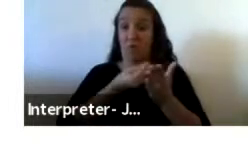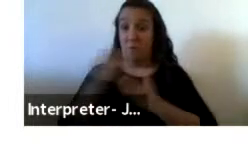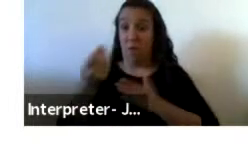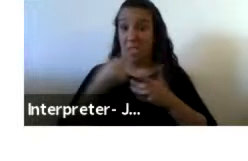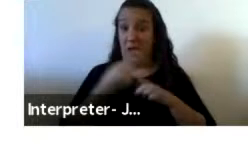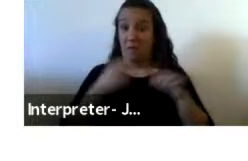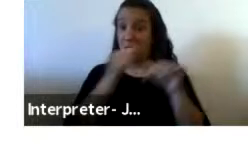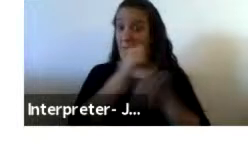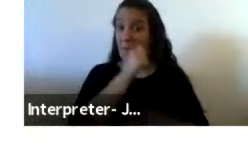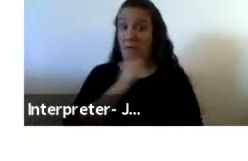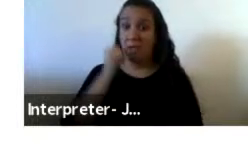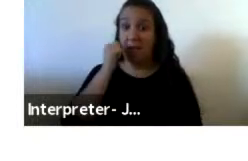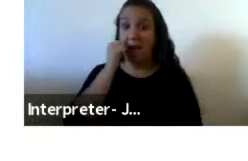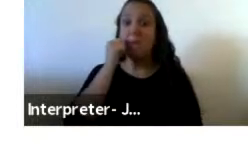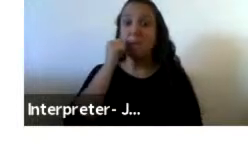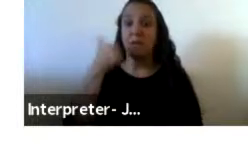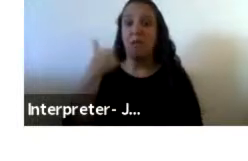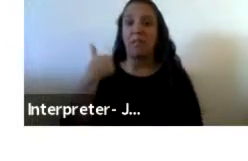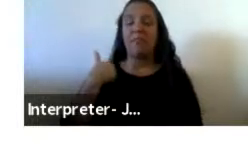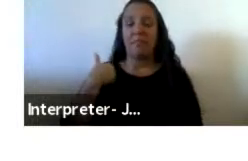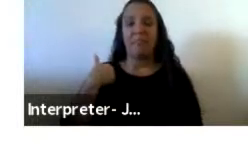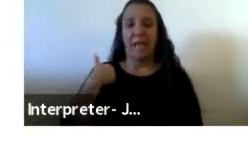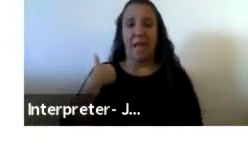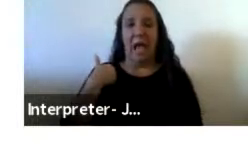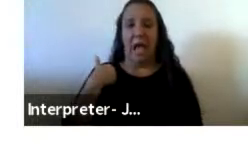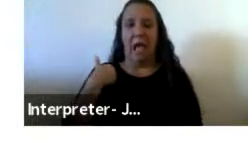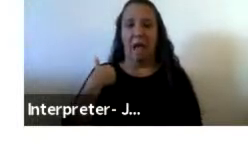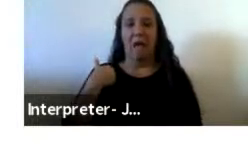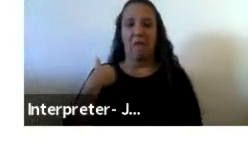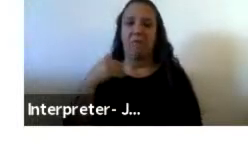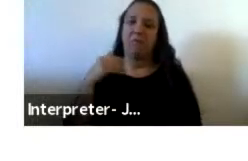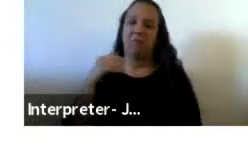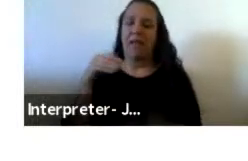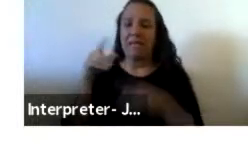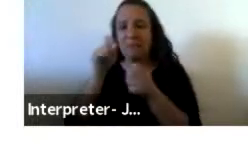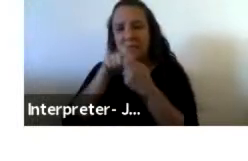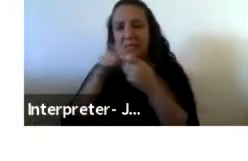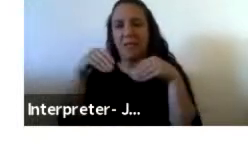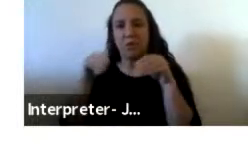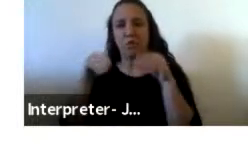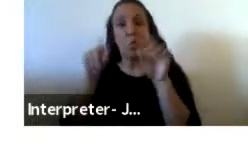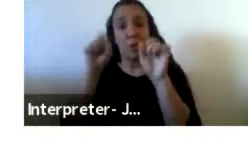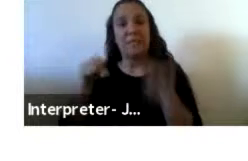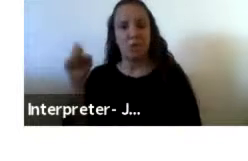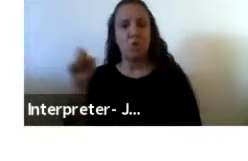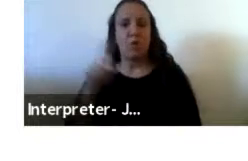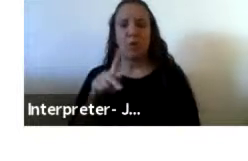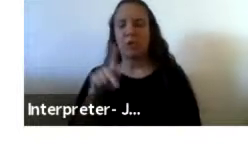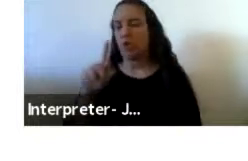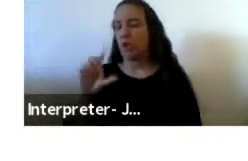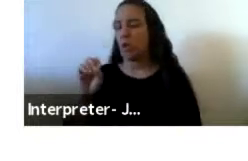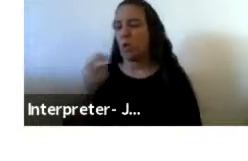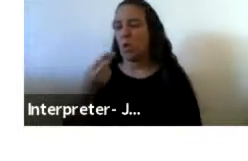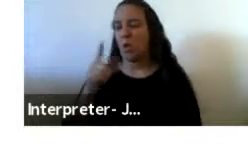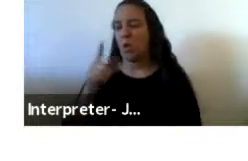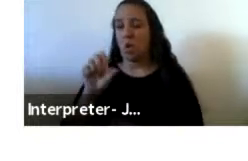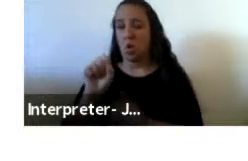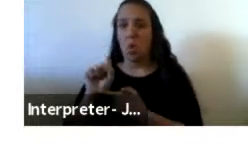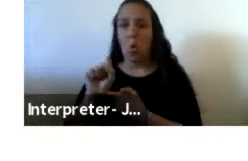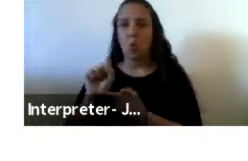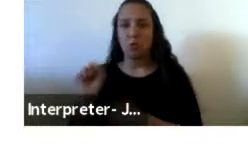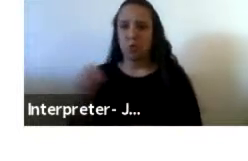I know that they have locations in Kohl's where you can actually return your items if you're not happy and walk away. Because once again, we